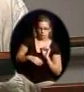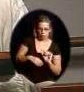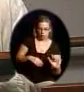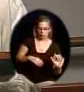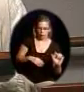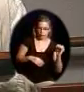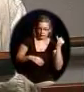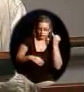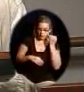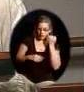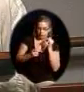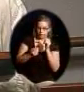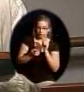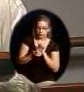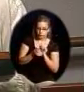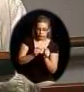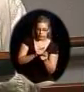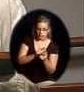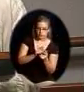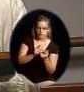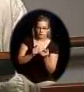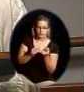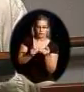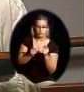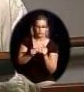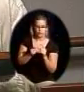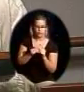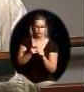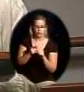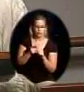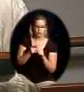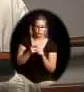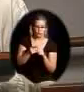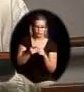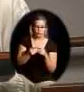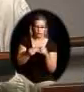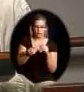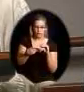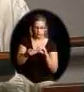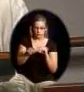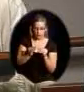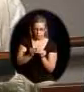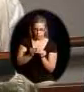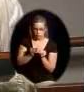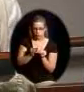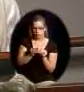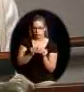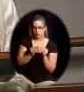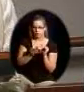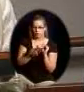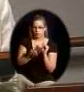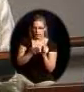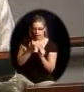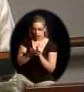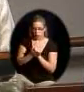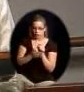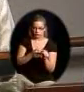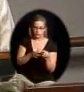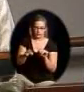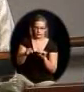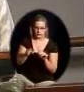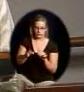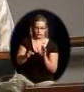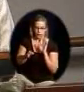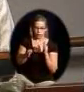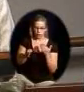we translated this into a monetary figure for the hours that they have put in, we would